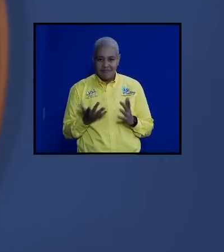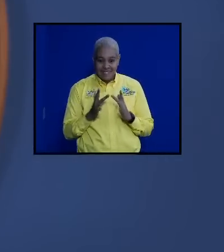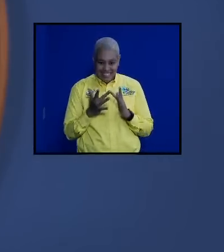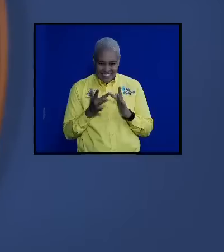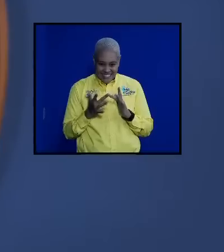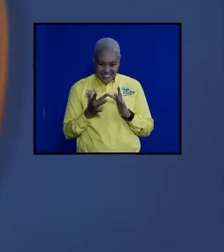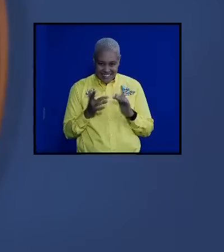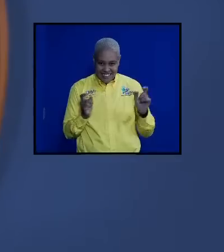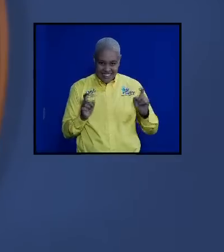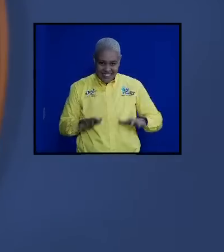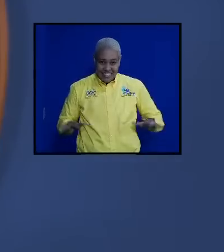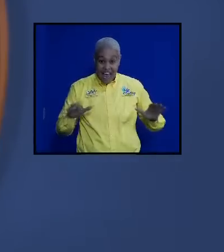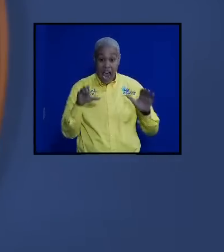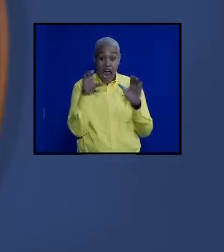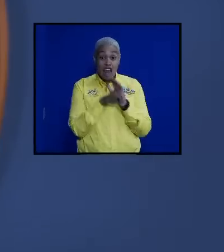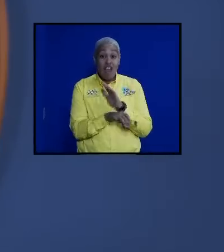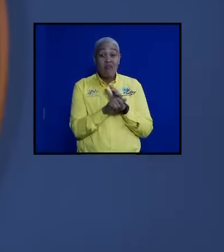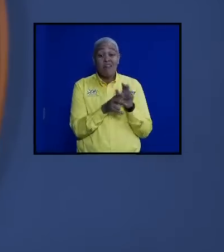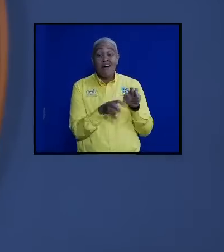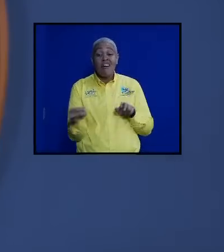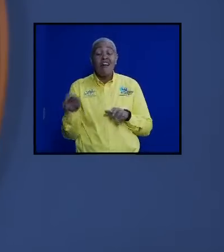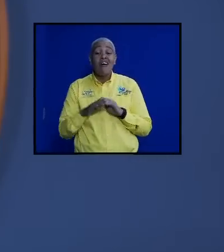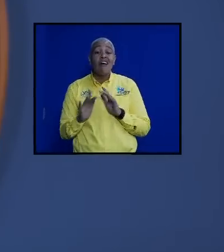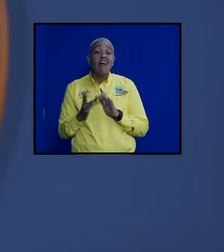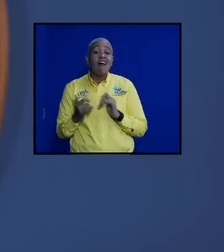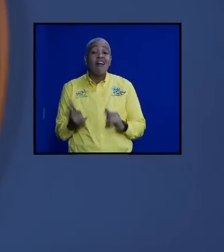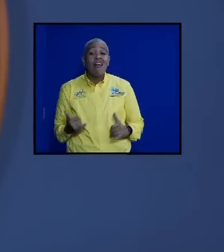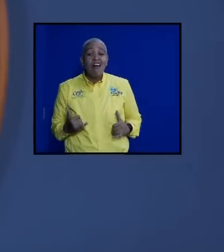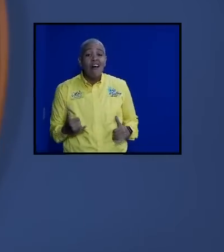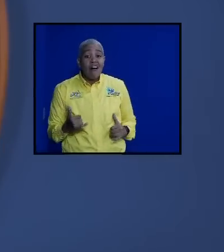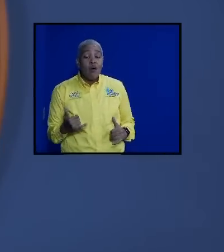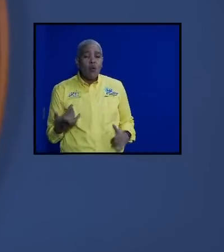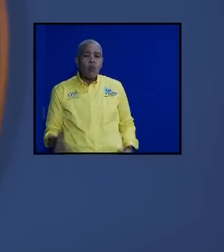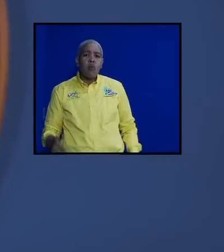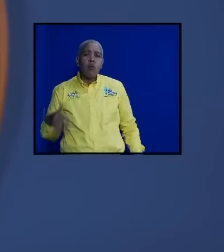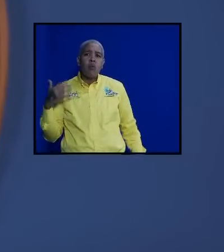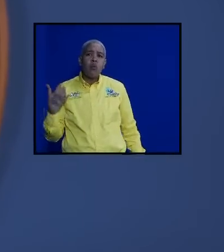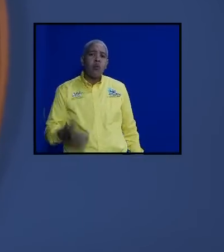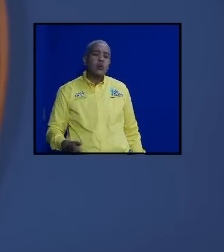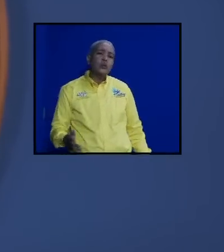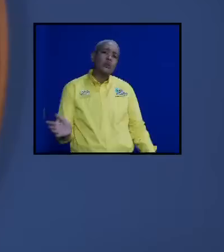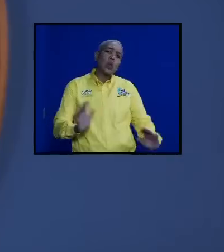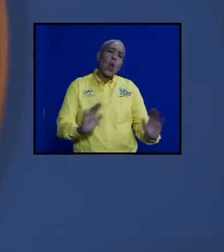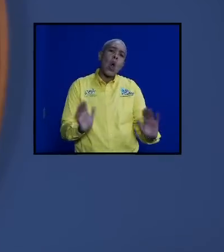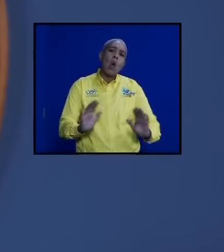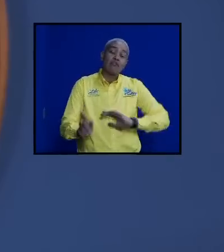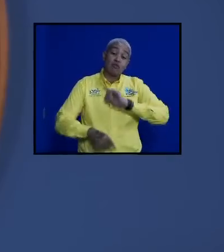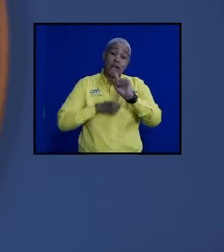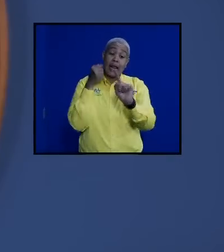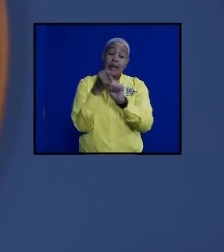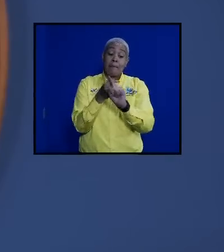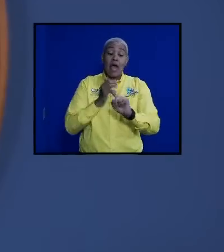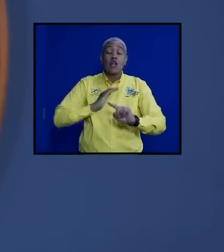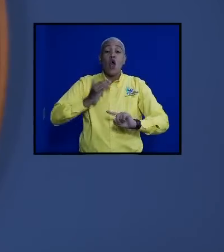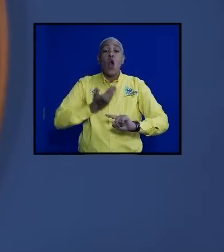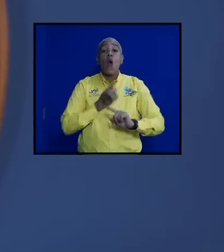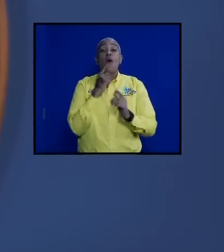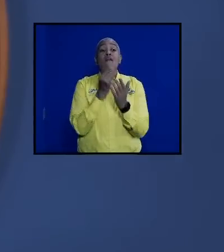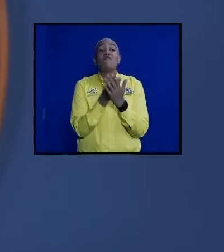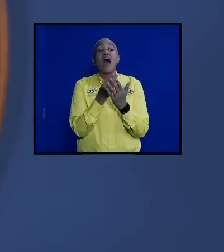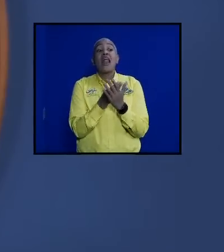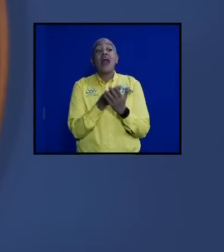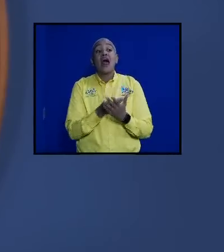And crime is moving into the cyber domain in a significant way, affecting our